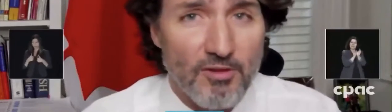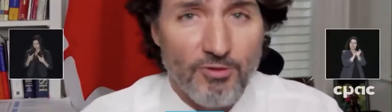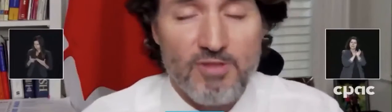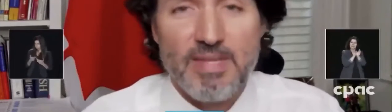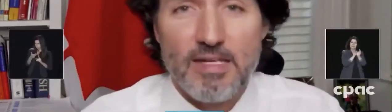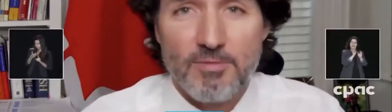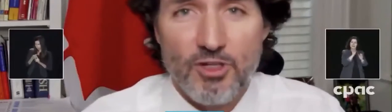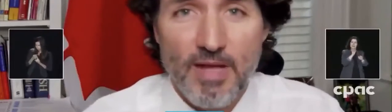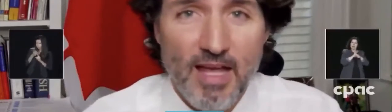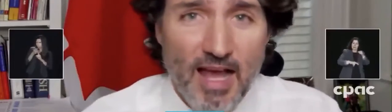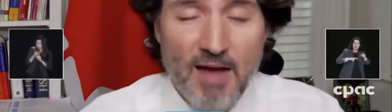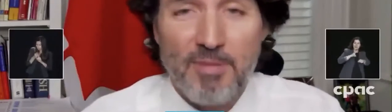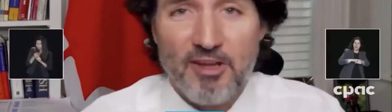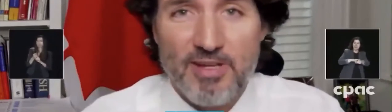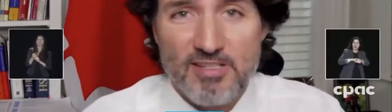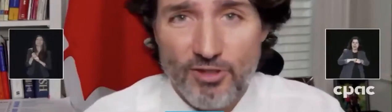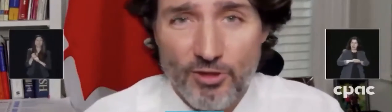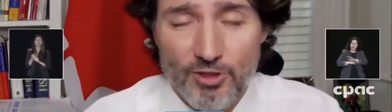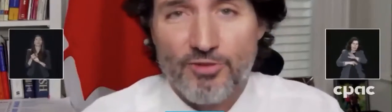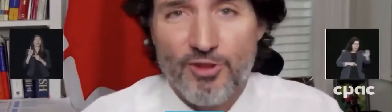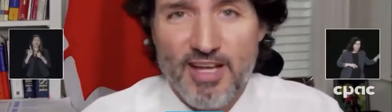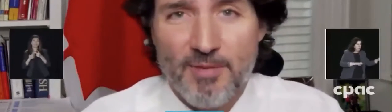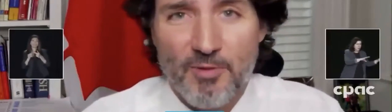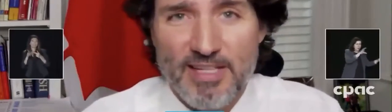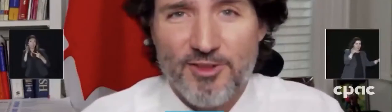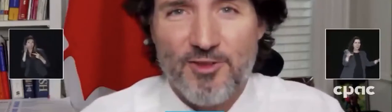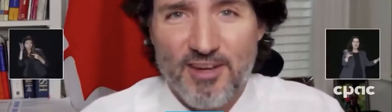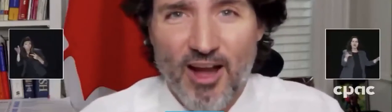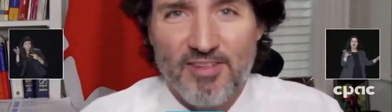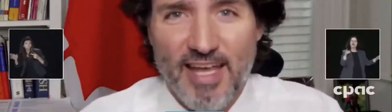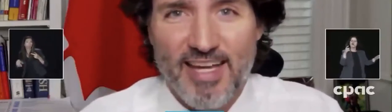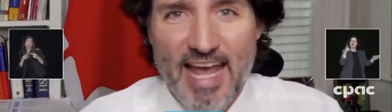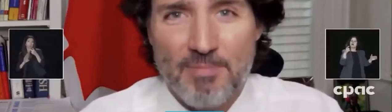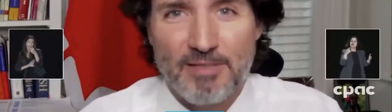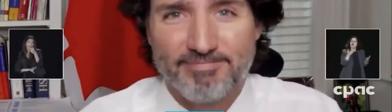what we're working on for the medium term, but there is a solution for the coming weeks through the ArriveCan app.